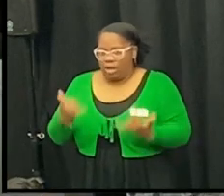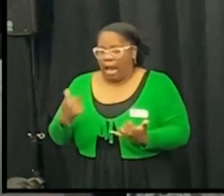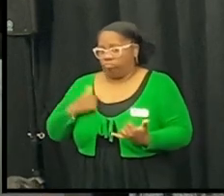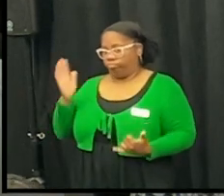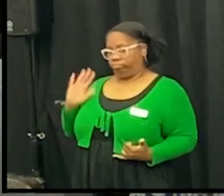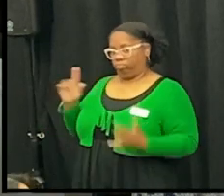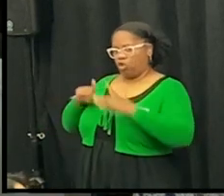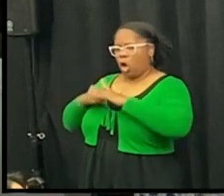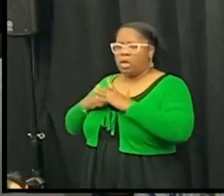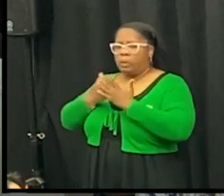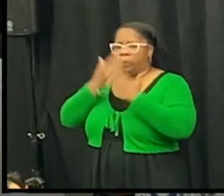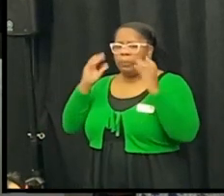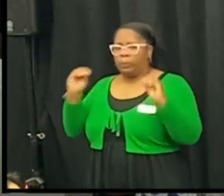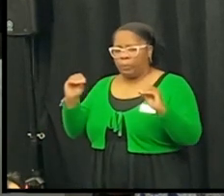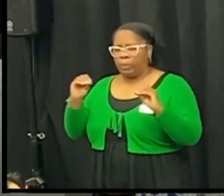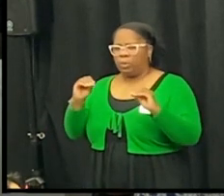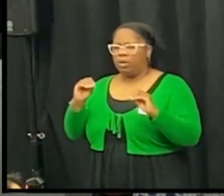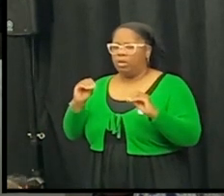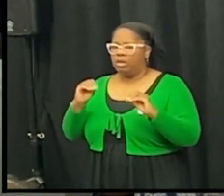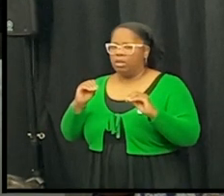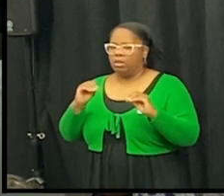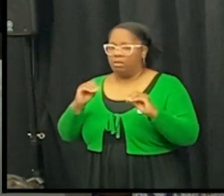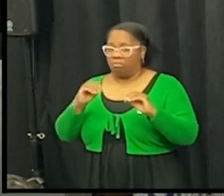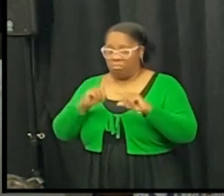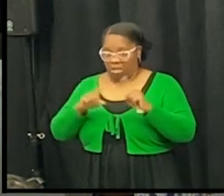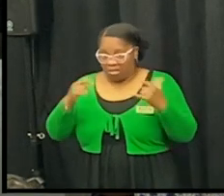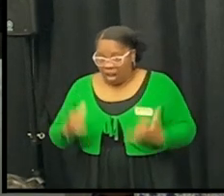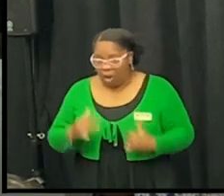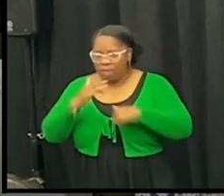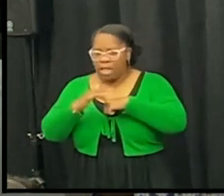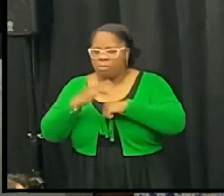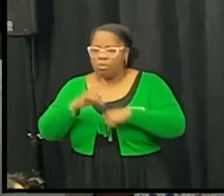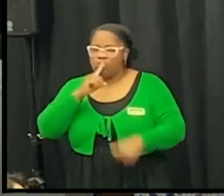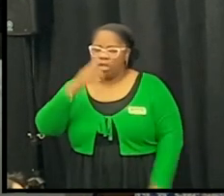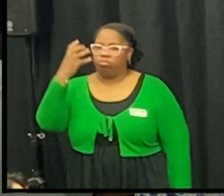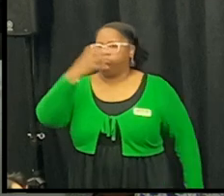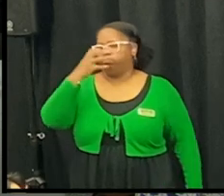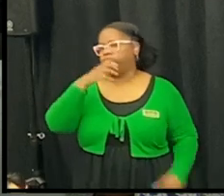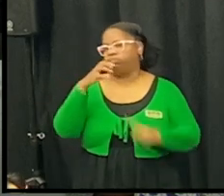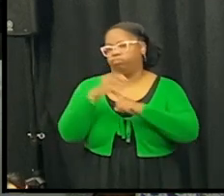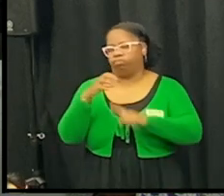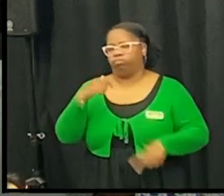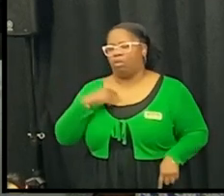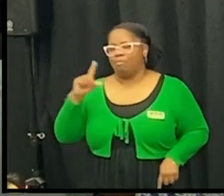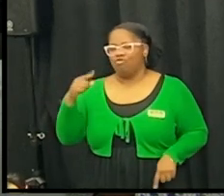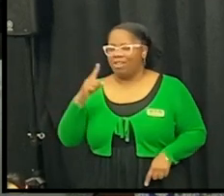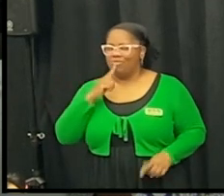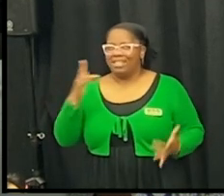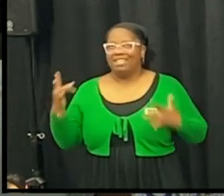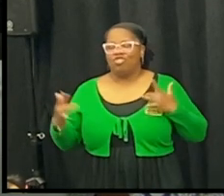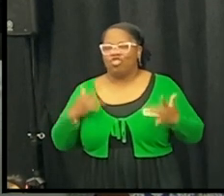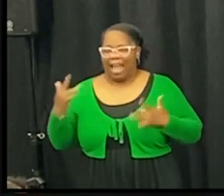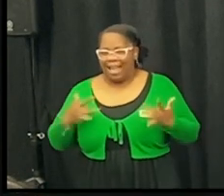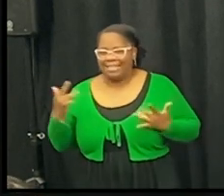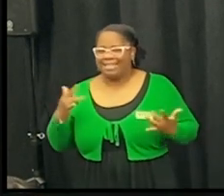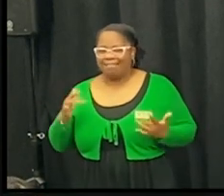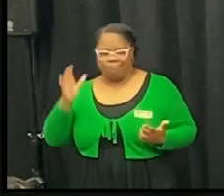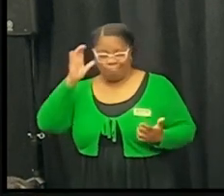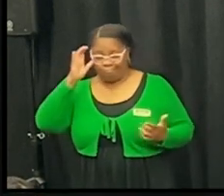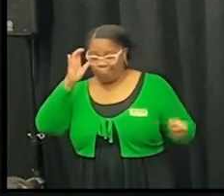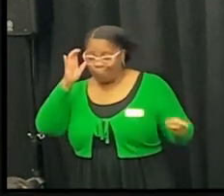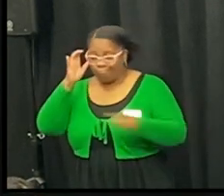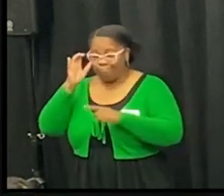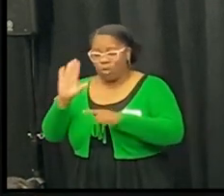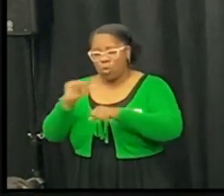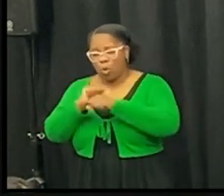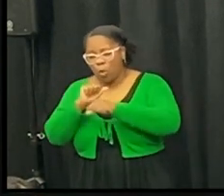out, is so amazing, and I'm just jazzed by hearing the work that you guys have done